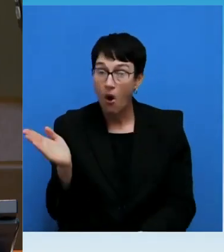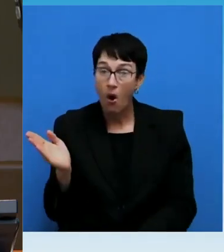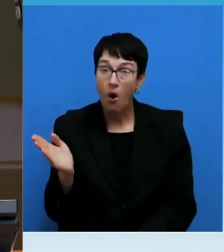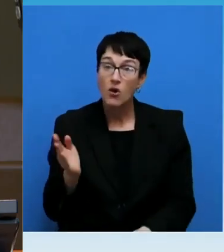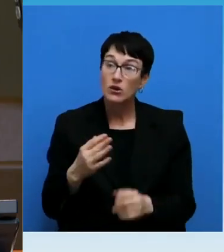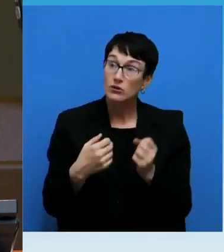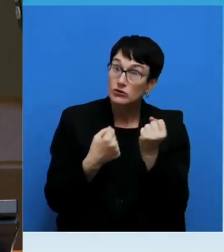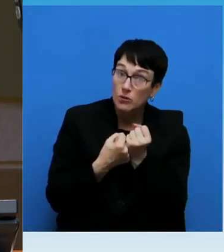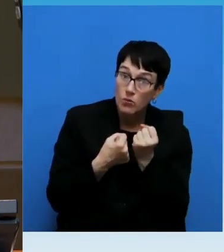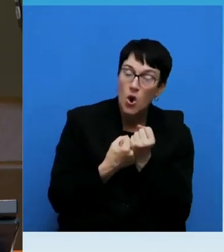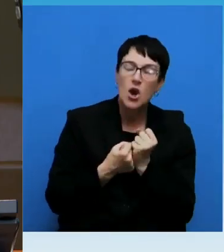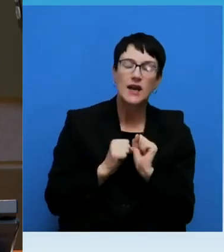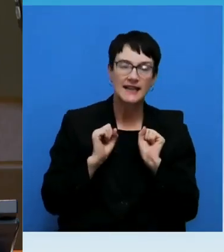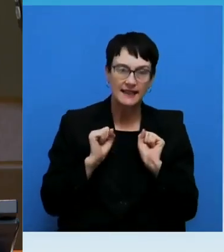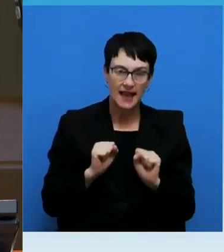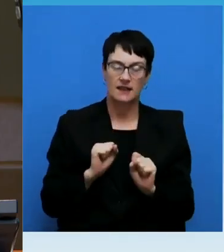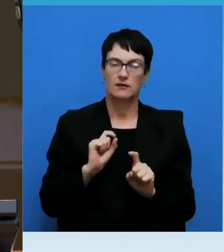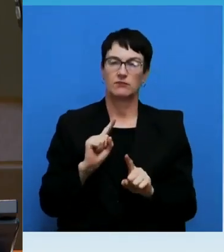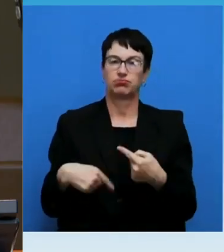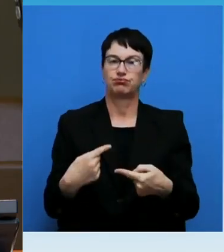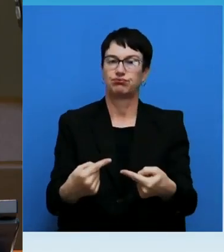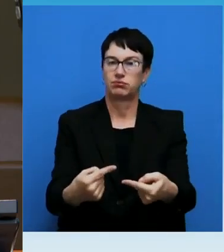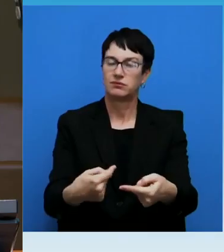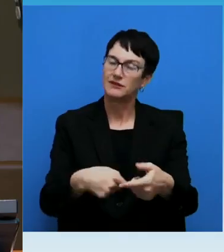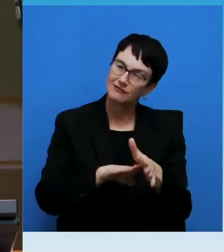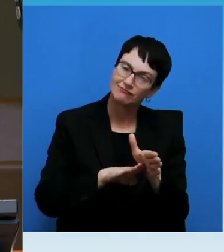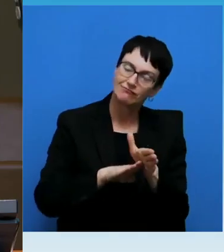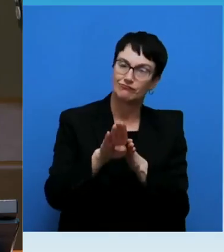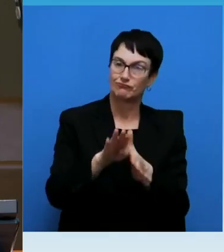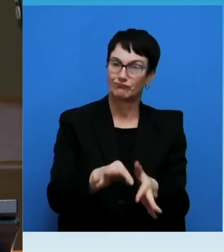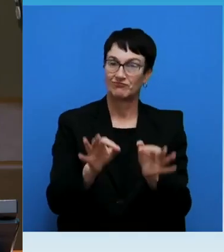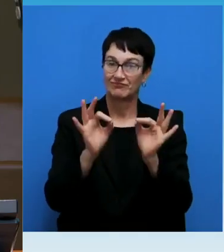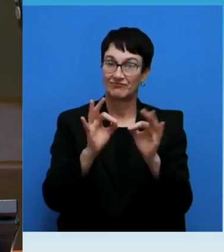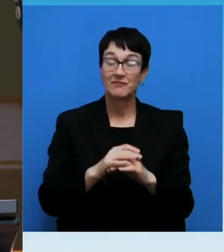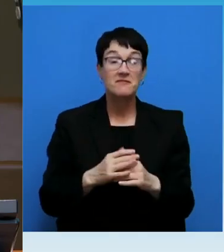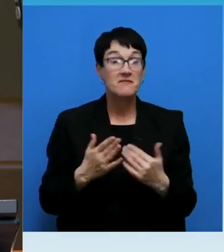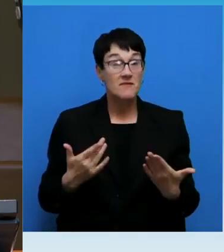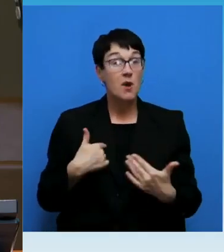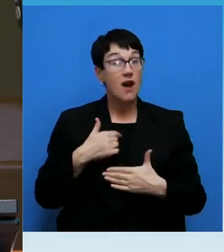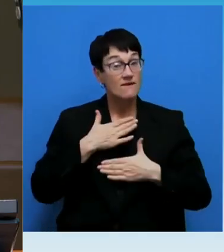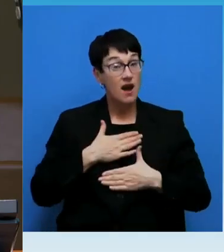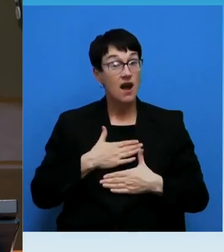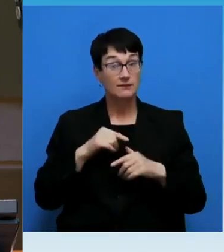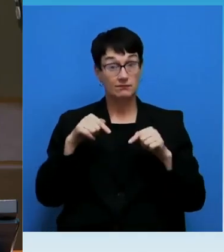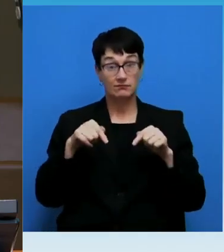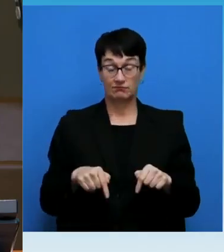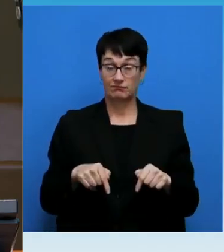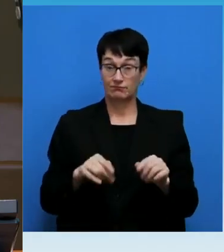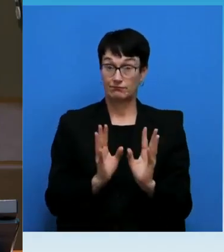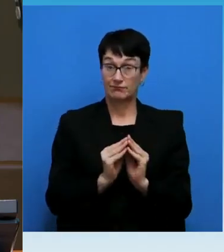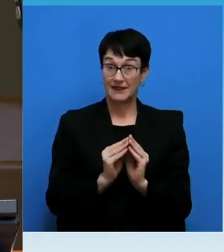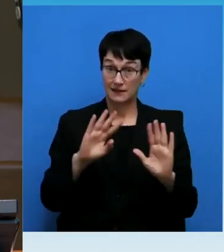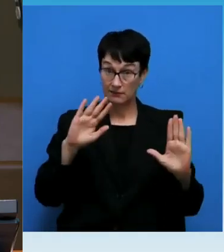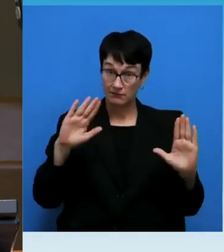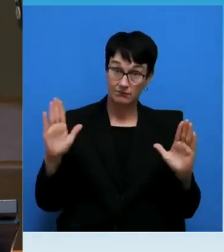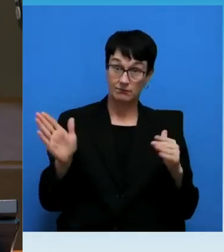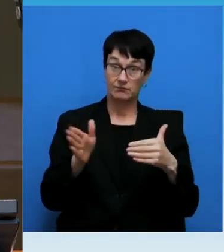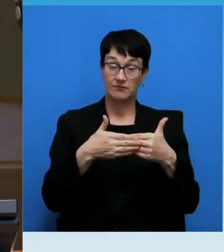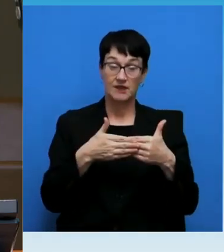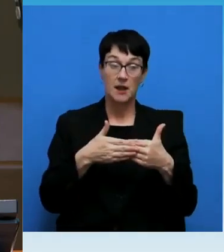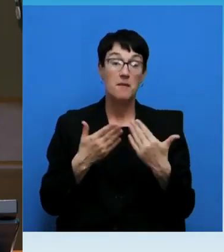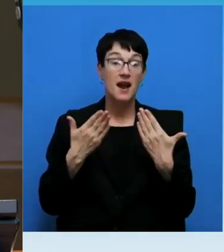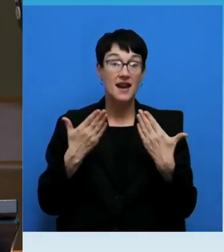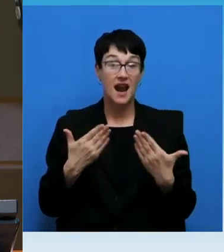to bring the session to a close, but before that, it is my honor to welcome His Excellency Mr. Matete